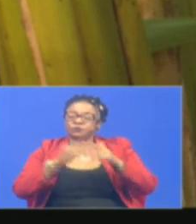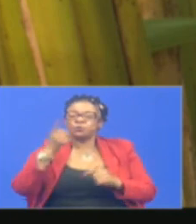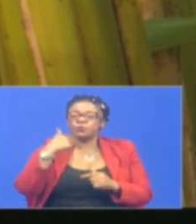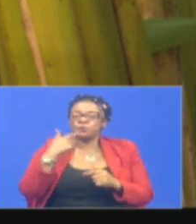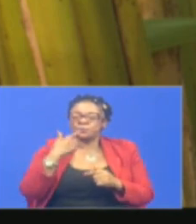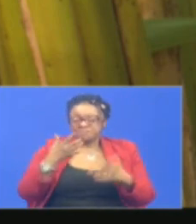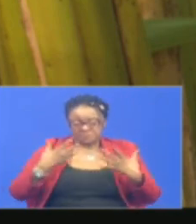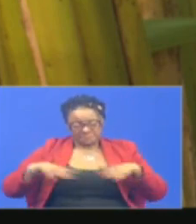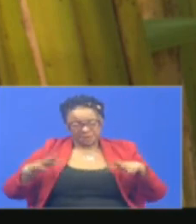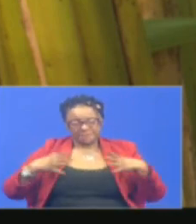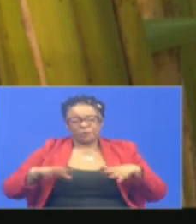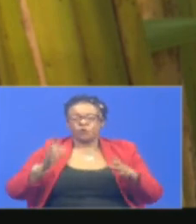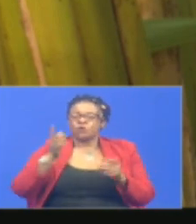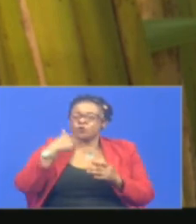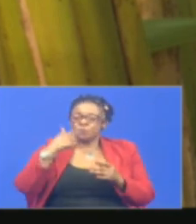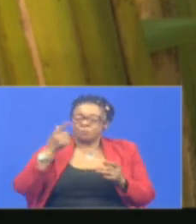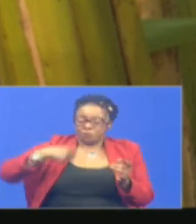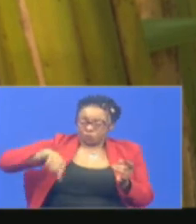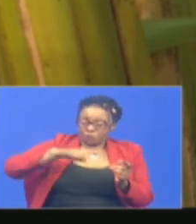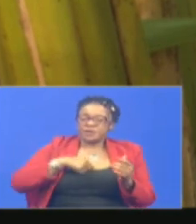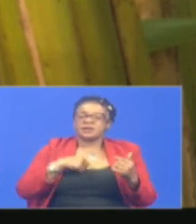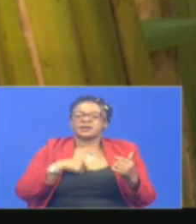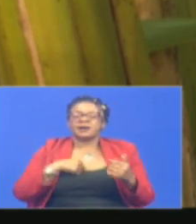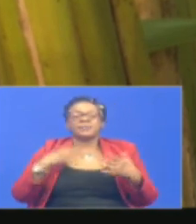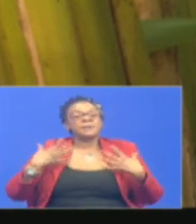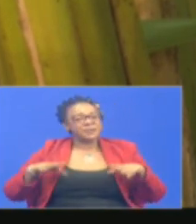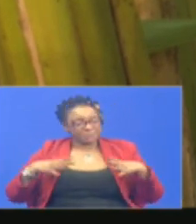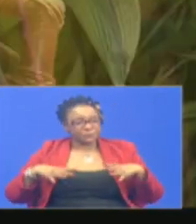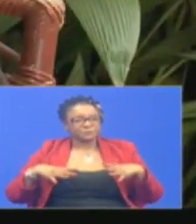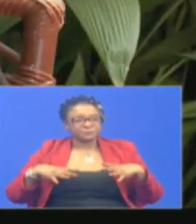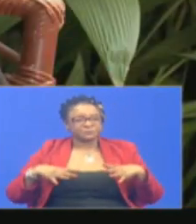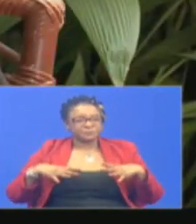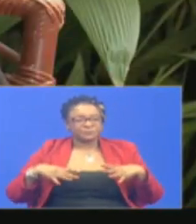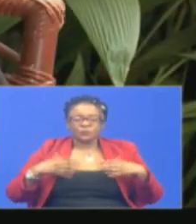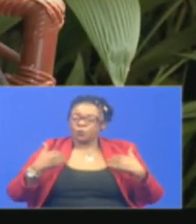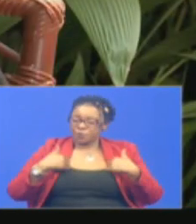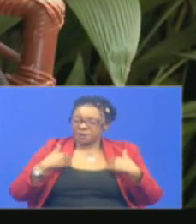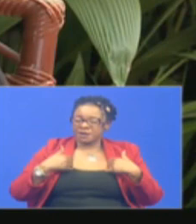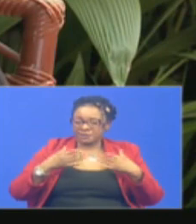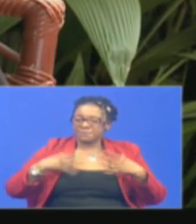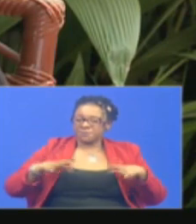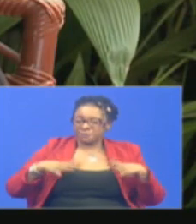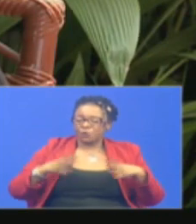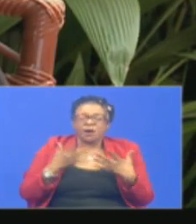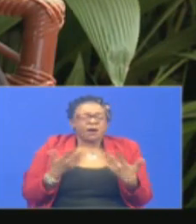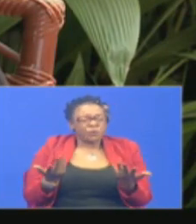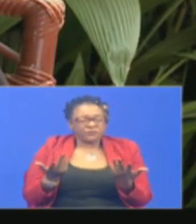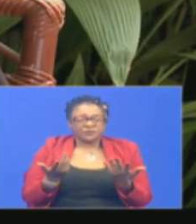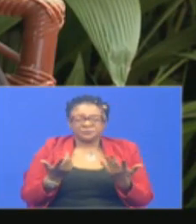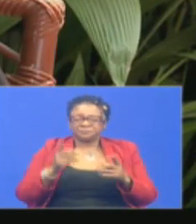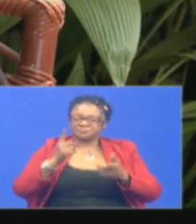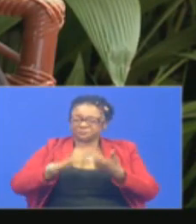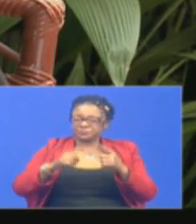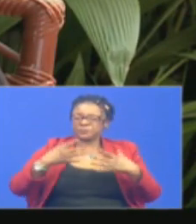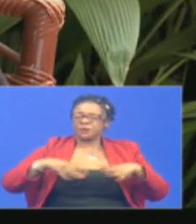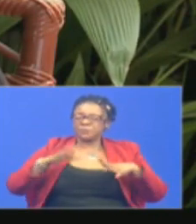people of whom we are. We are the people, Olive. We are the people. However, when the people holding those offices